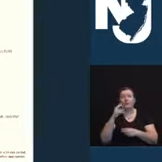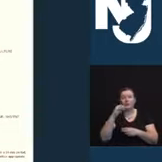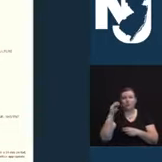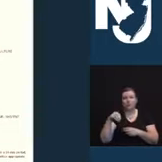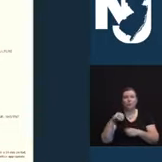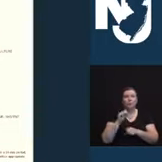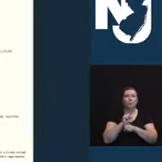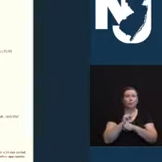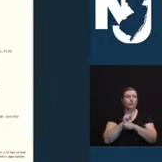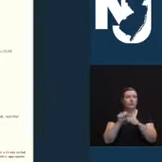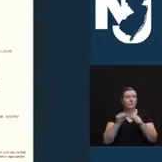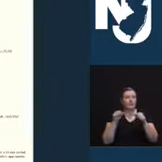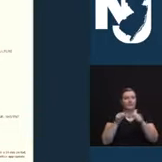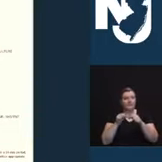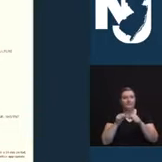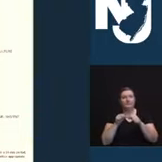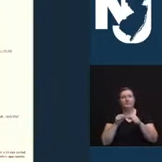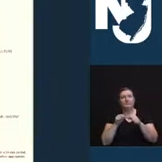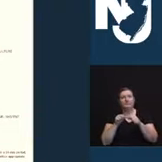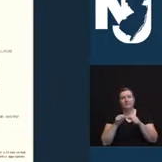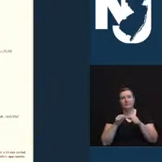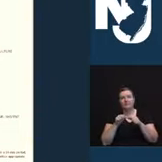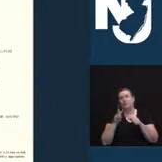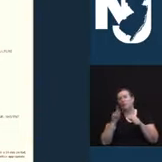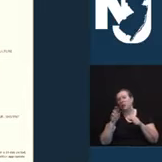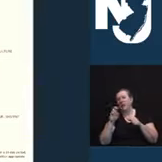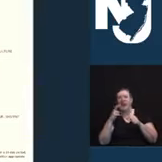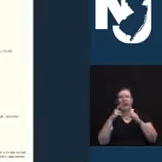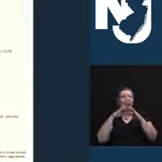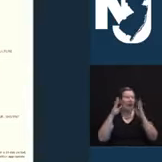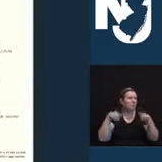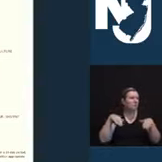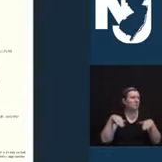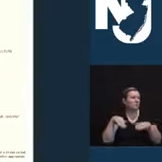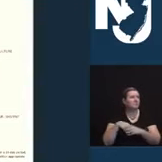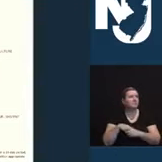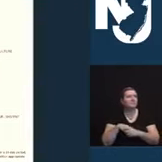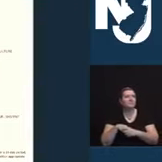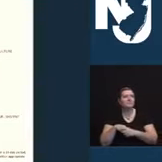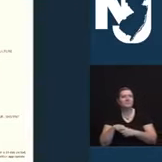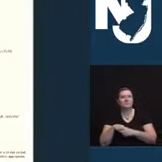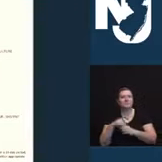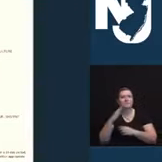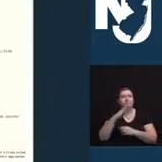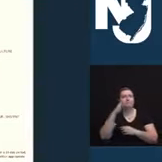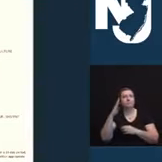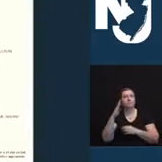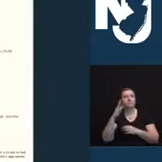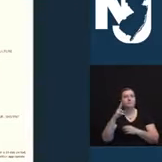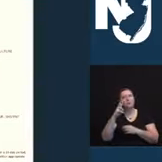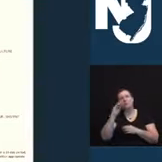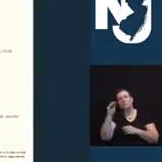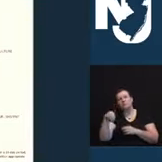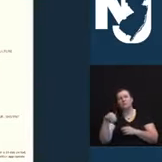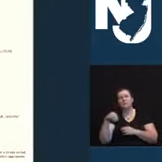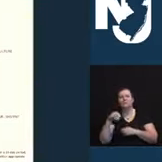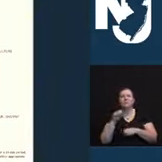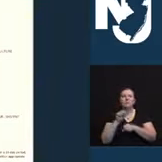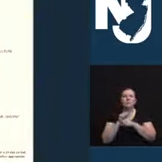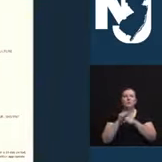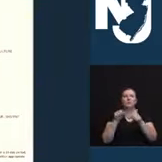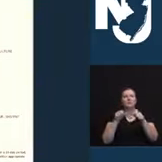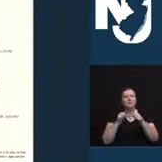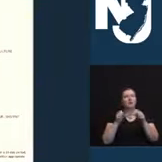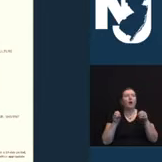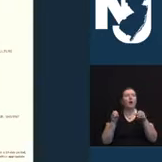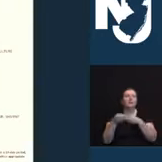warehouse, 3% faith-based organizations, 2% workplace office settings, 2%